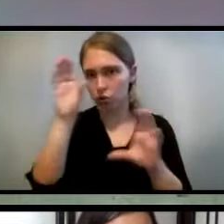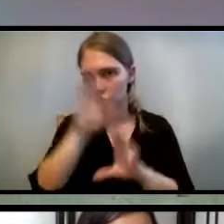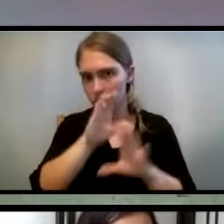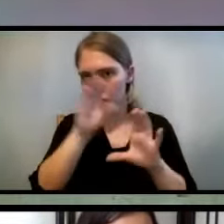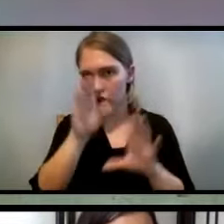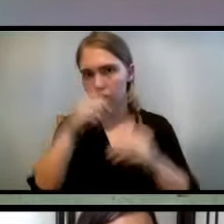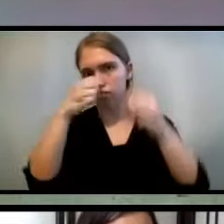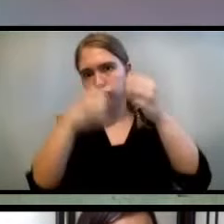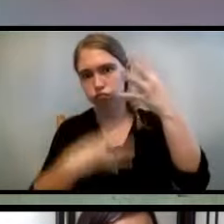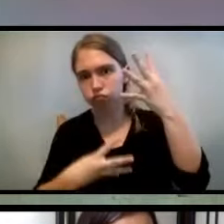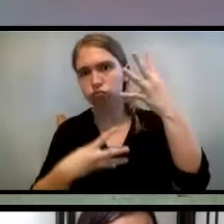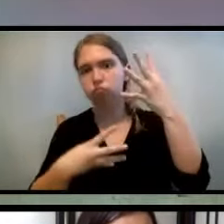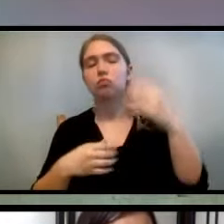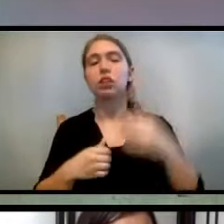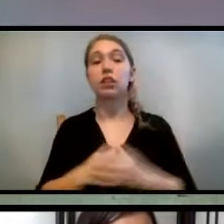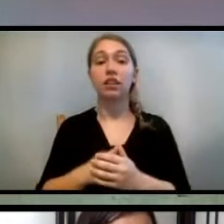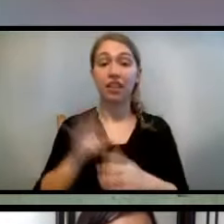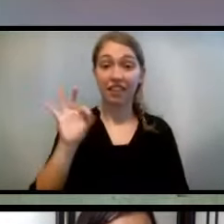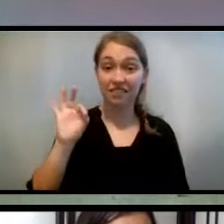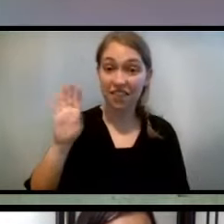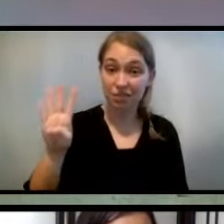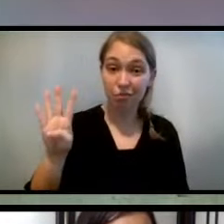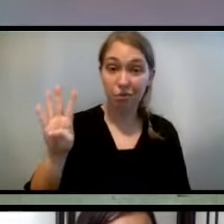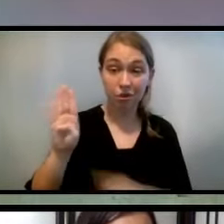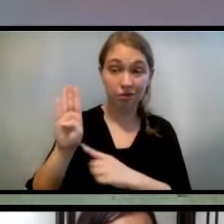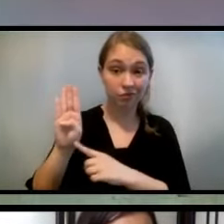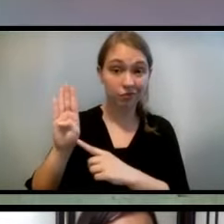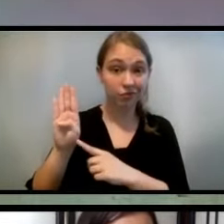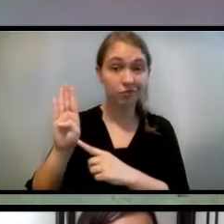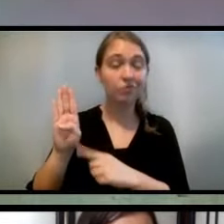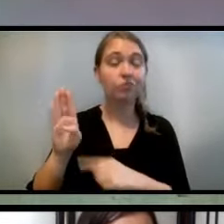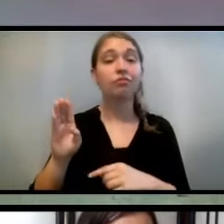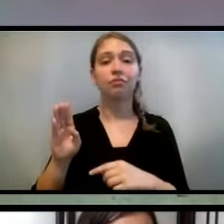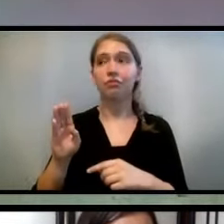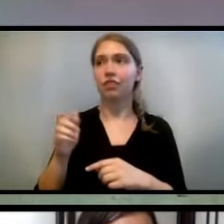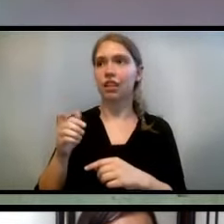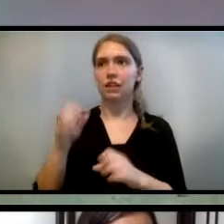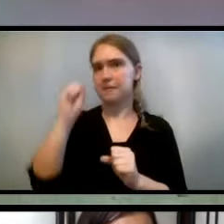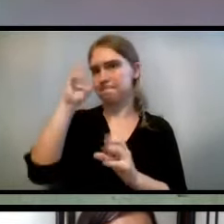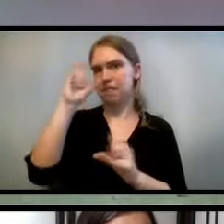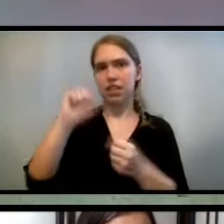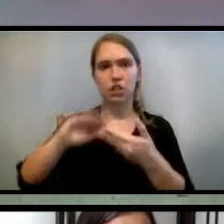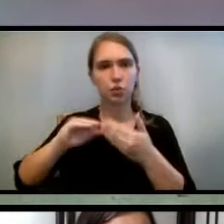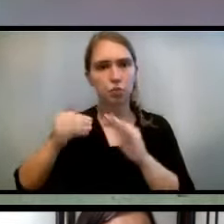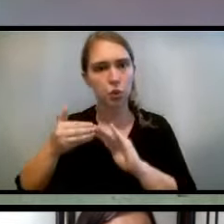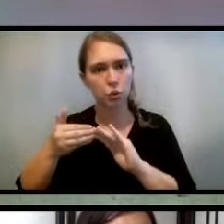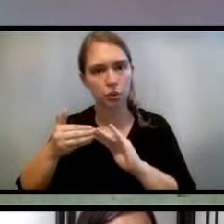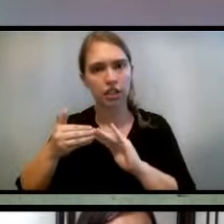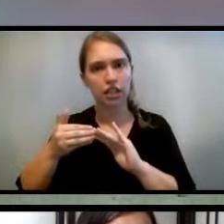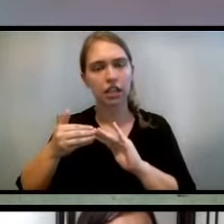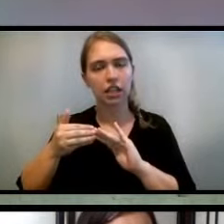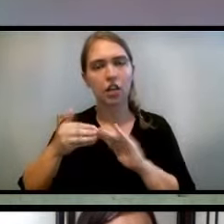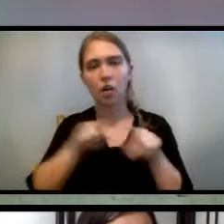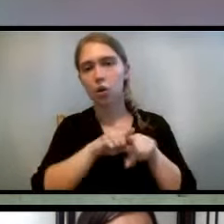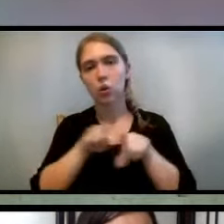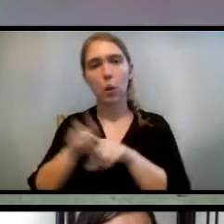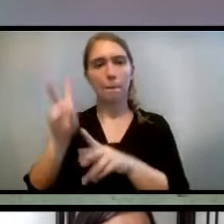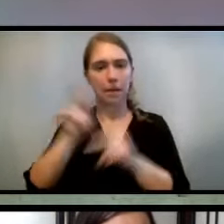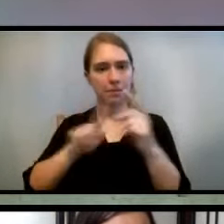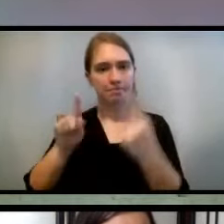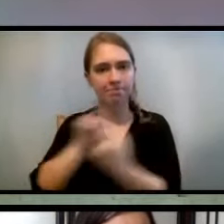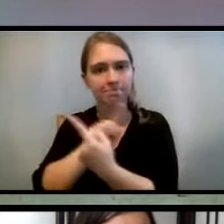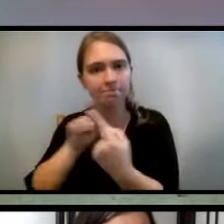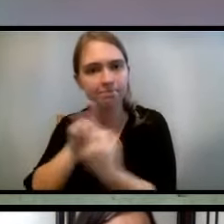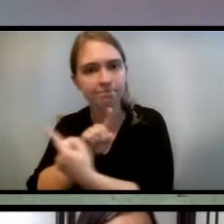of things. Facebook is an amazing community marketplace where a lot of people are meeting each other in their